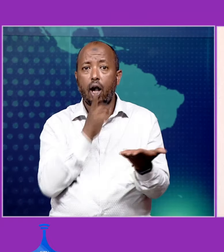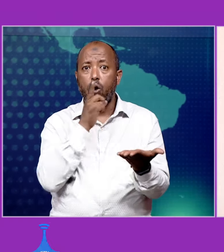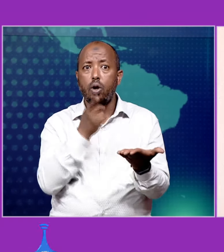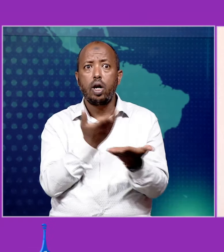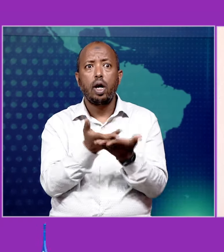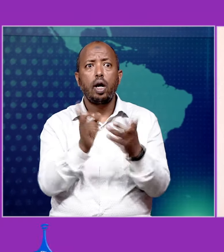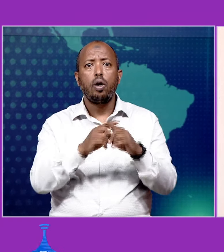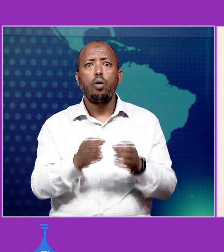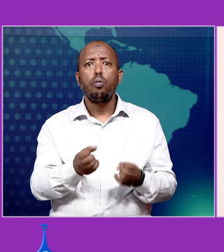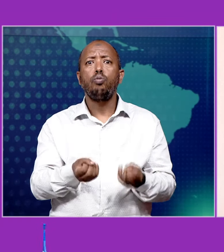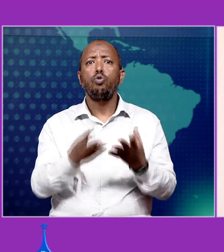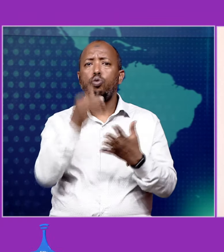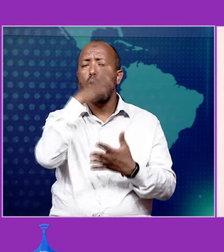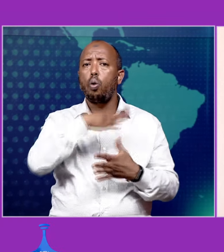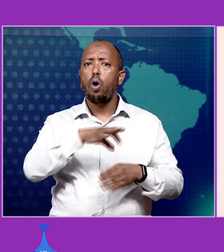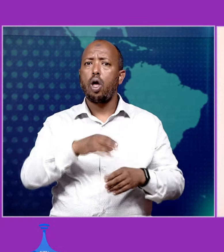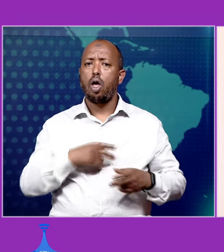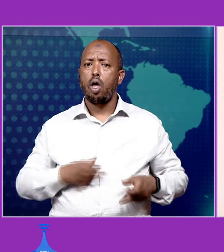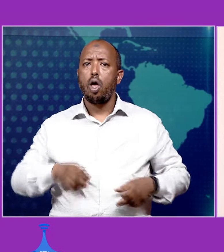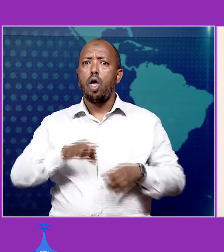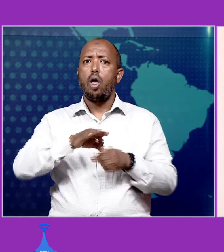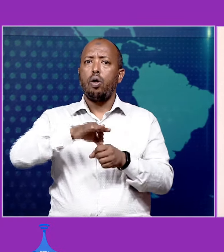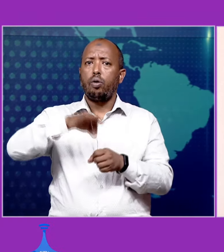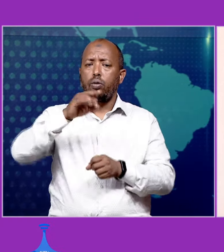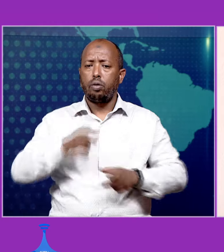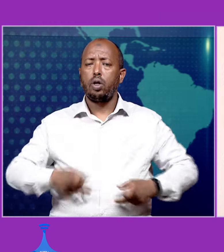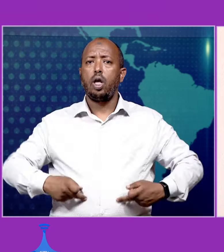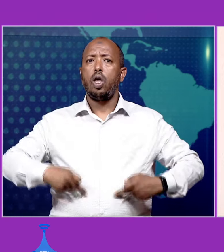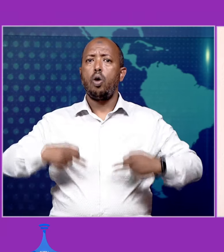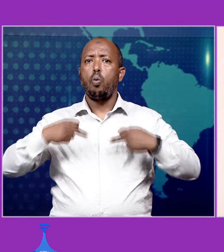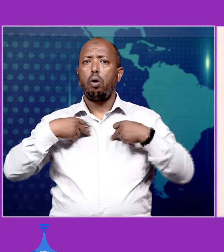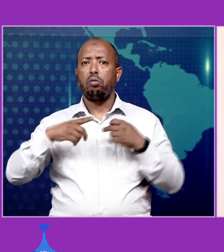you might take away so he was no said